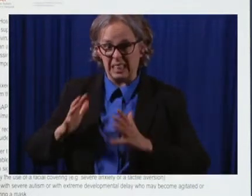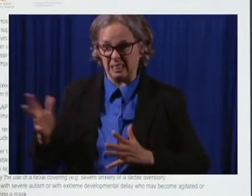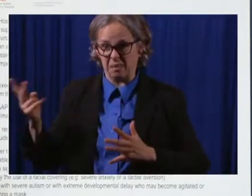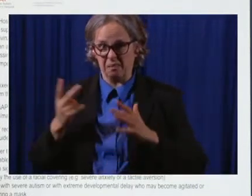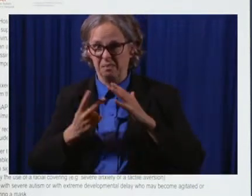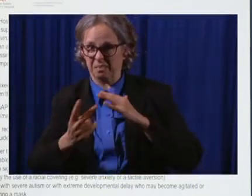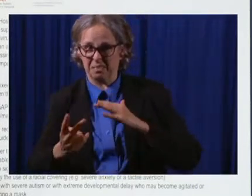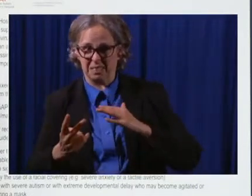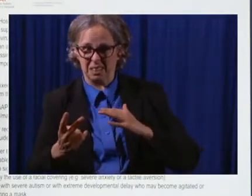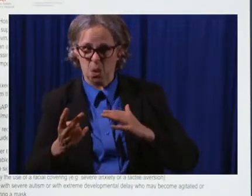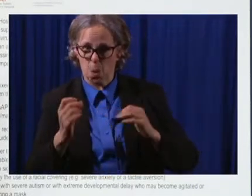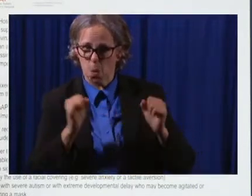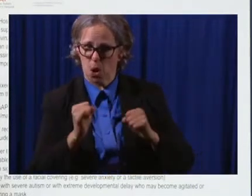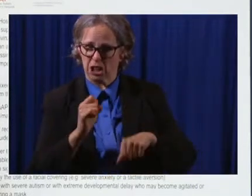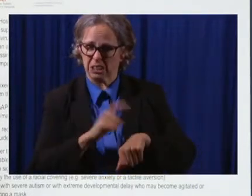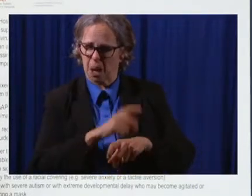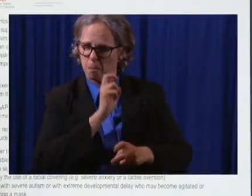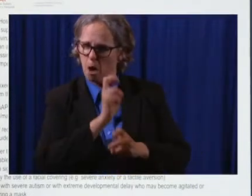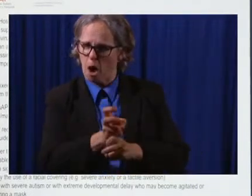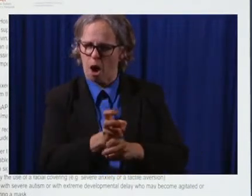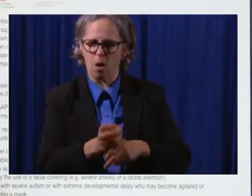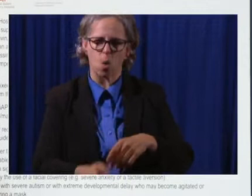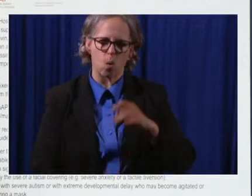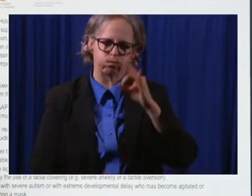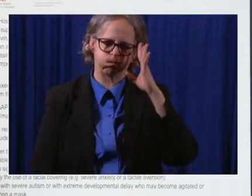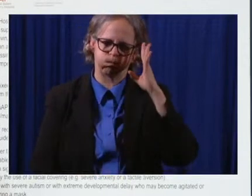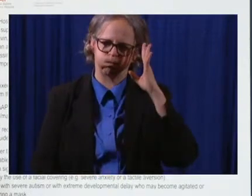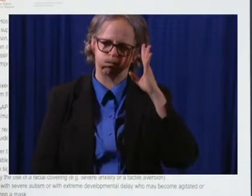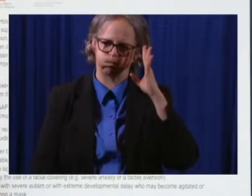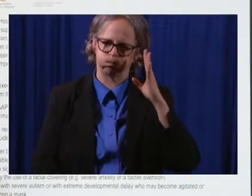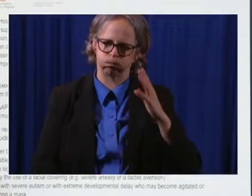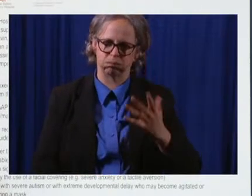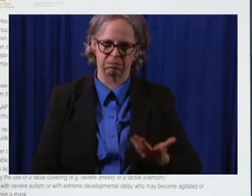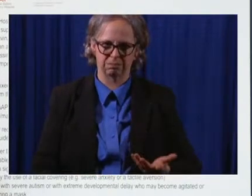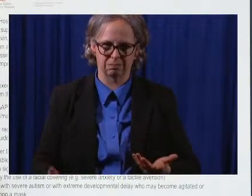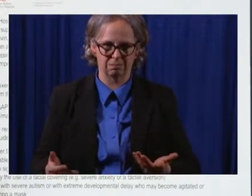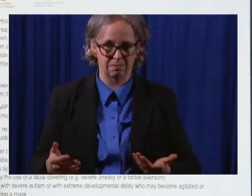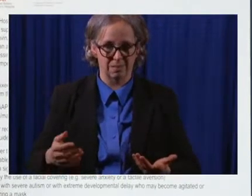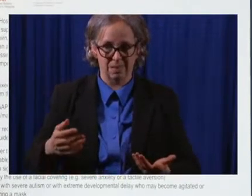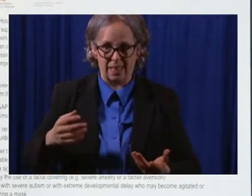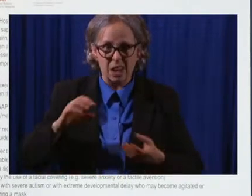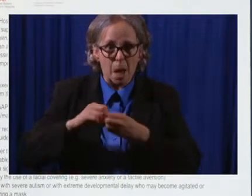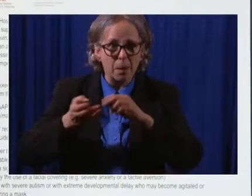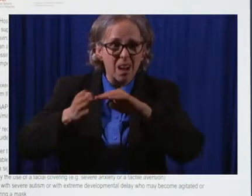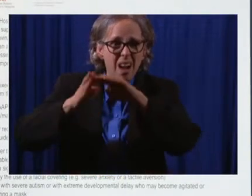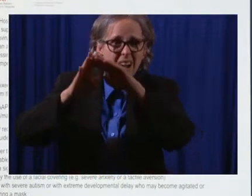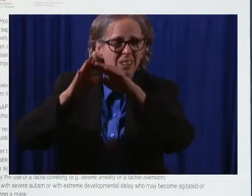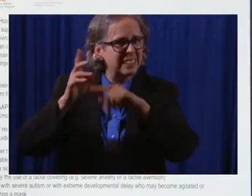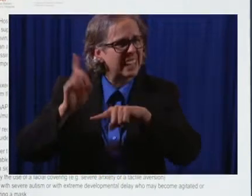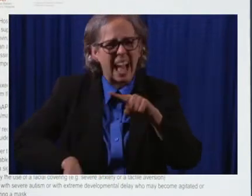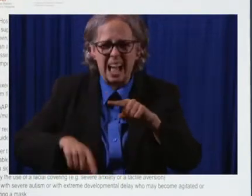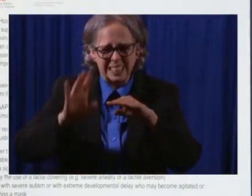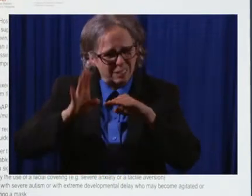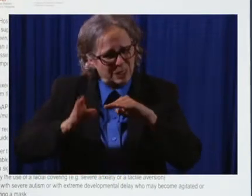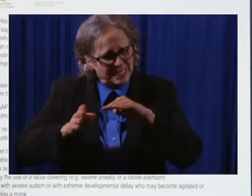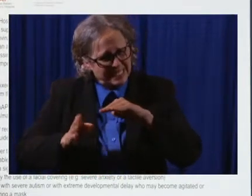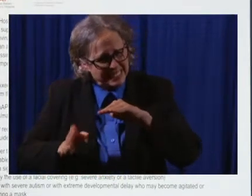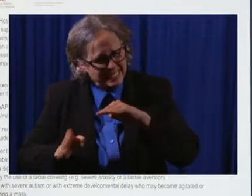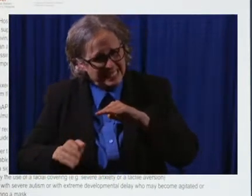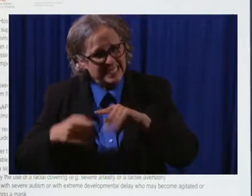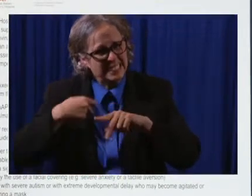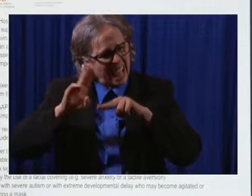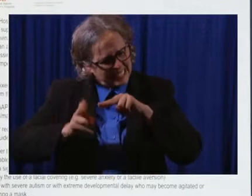go into this winter with these high numbers. We're making some progress. We're seeing our positivity rate go